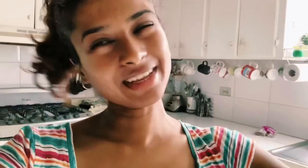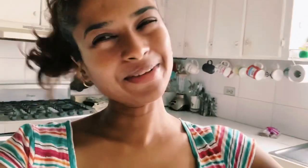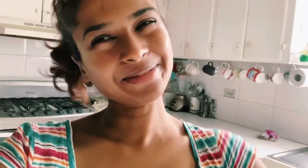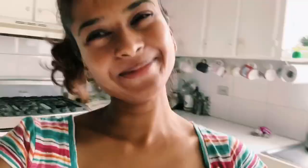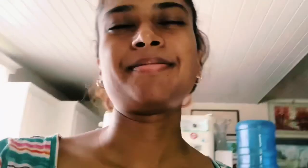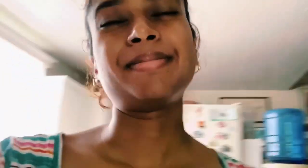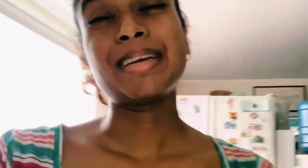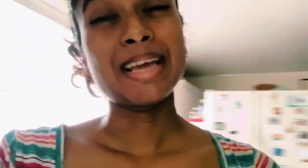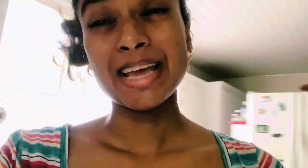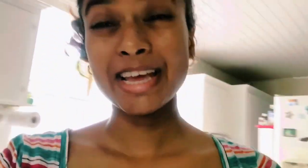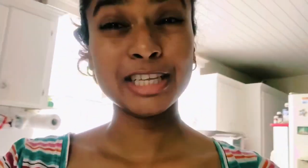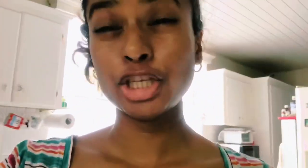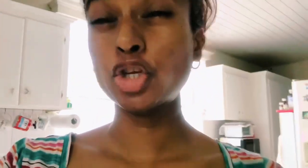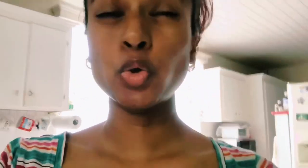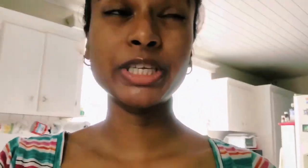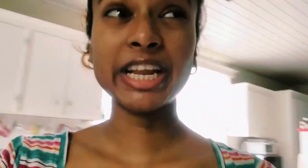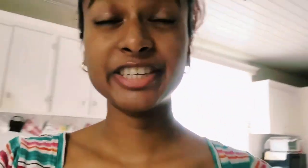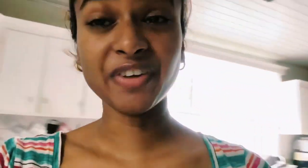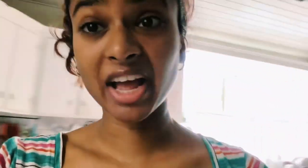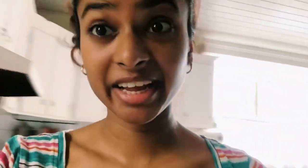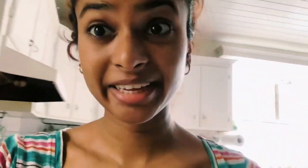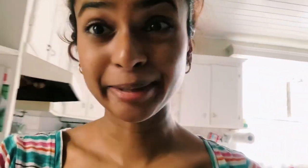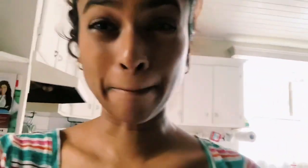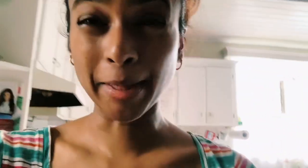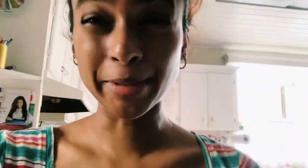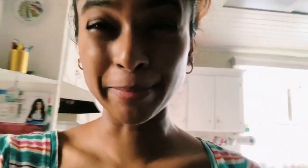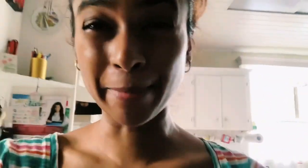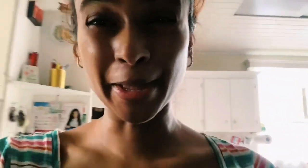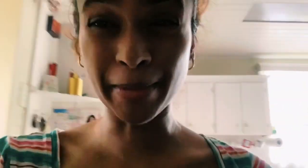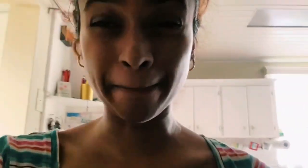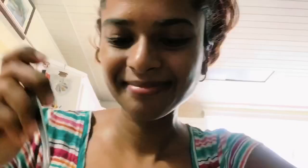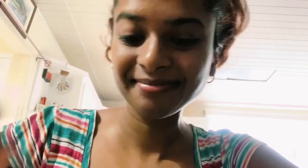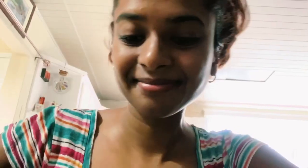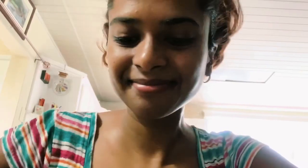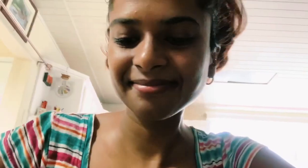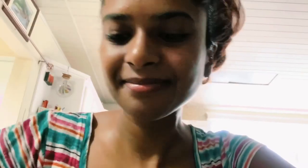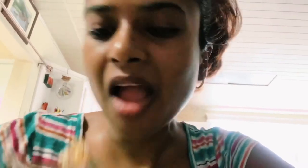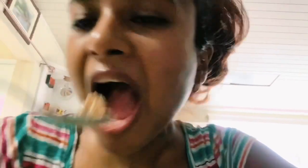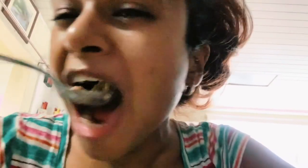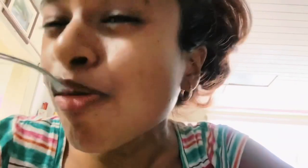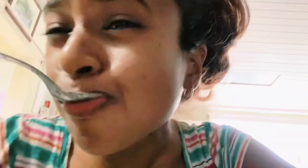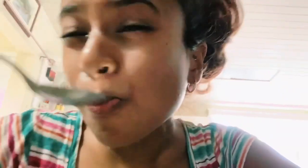it yourself. It's so satisfying. Nom nom nom nom nom.